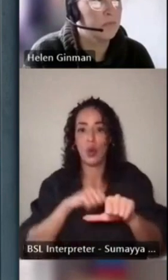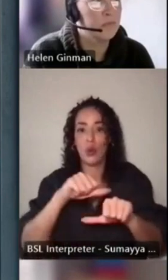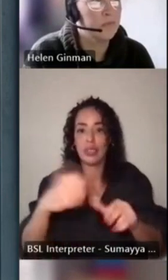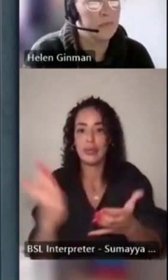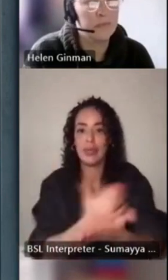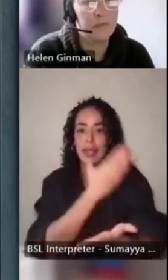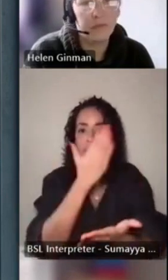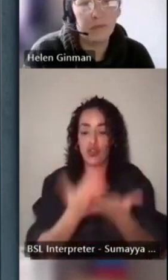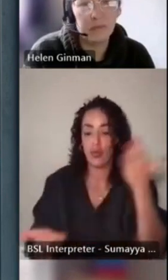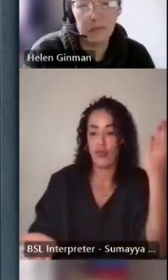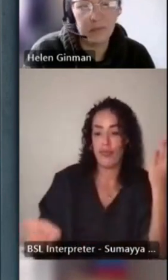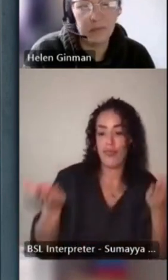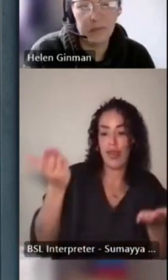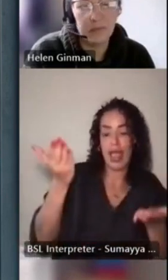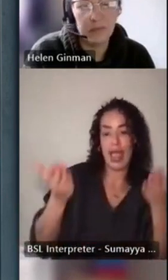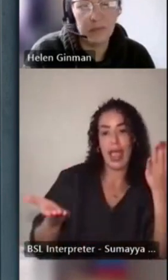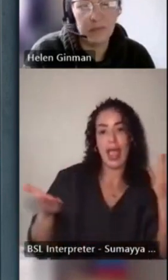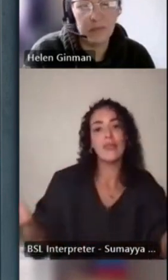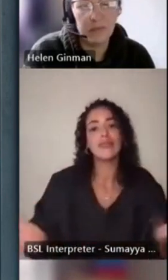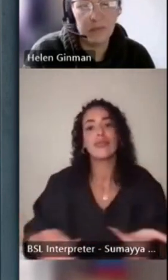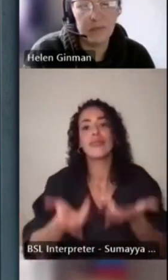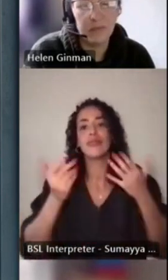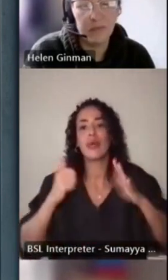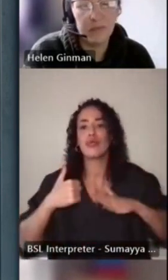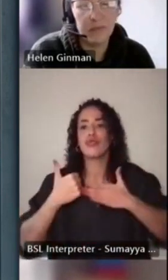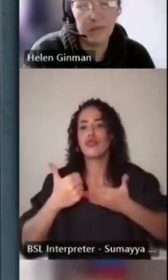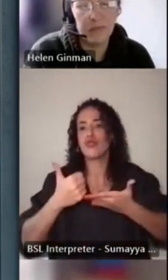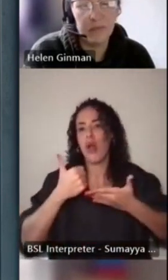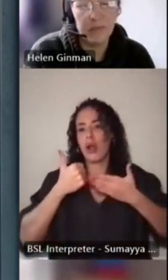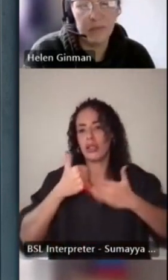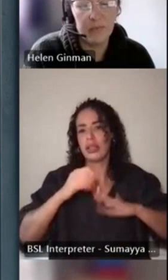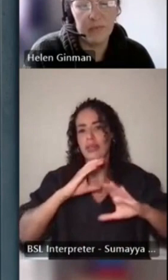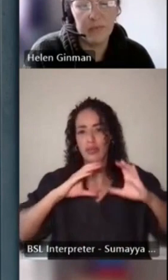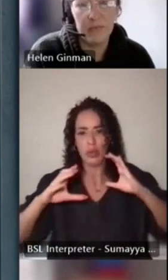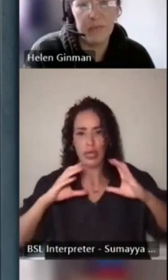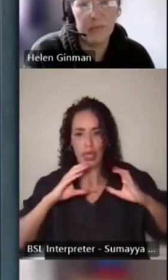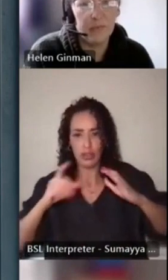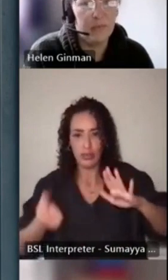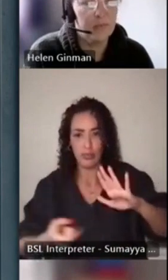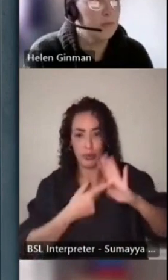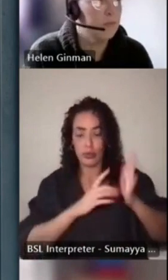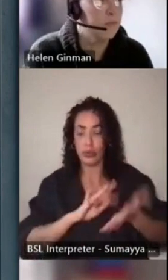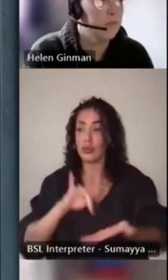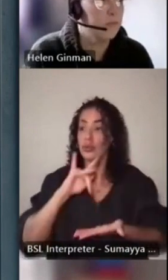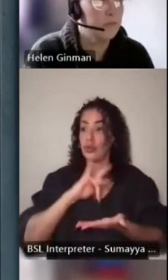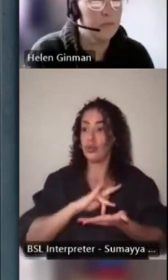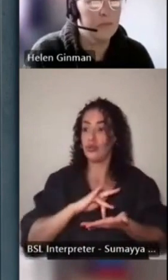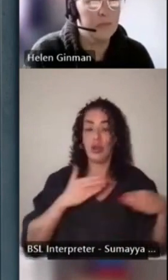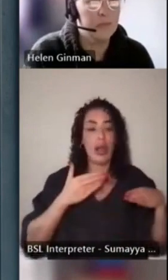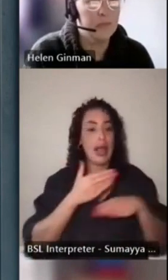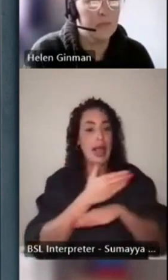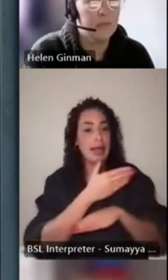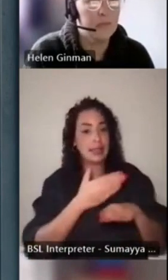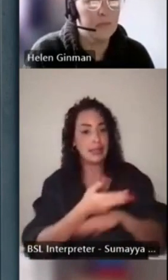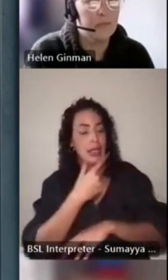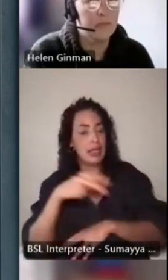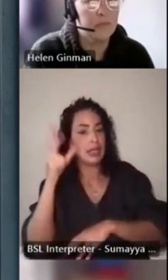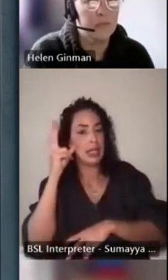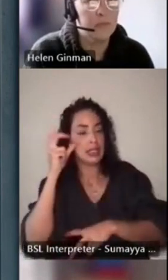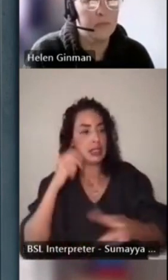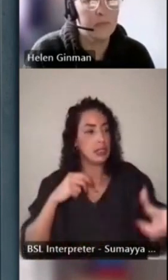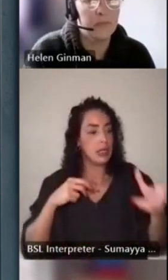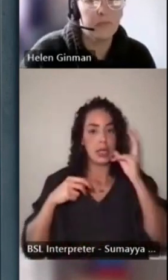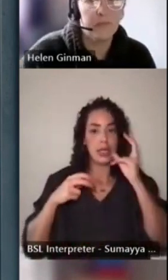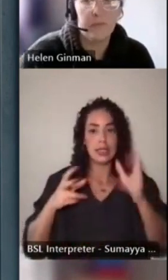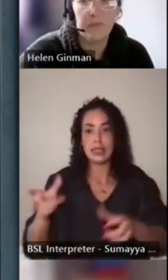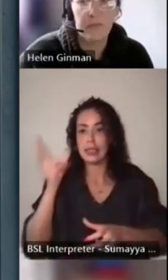and promote constructive communication. It's essential to remain neutral and actively listen and help the others in the